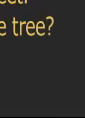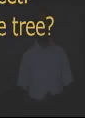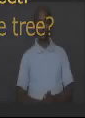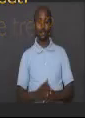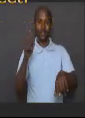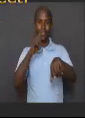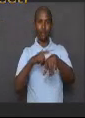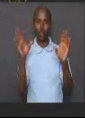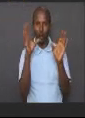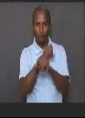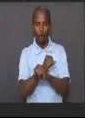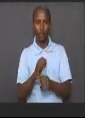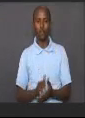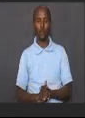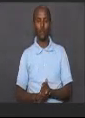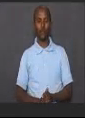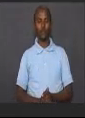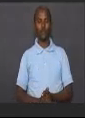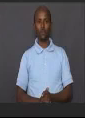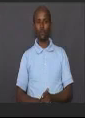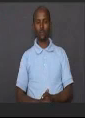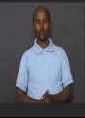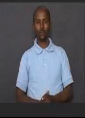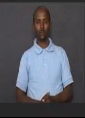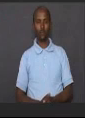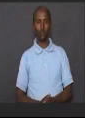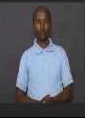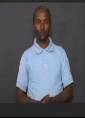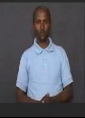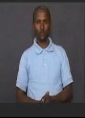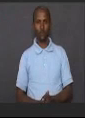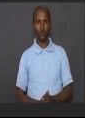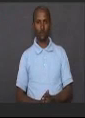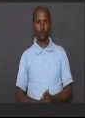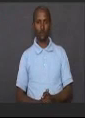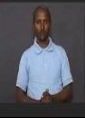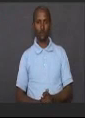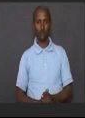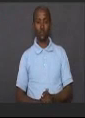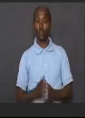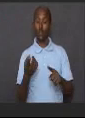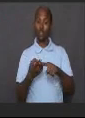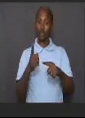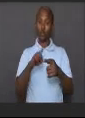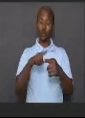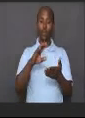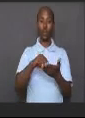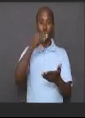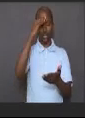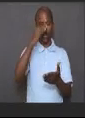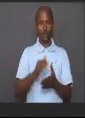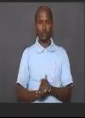Time's up. let's get back to our